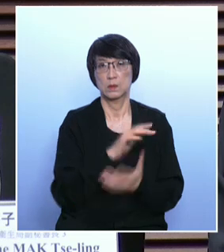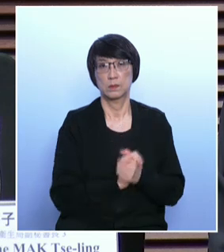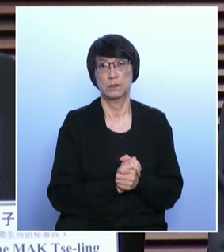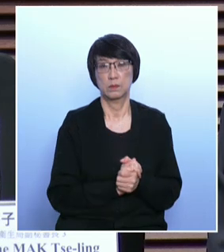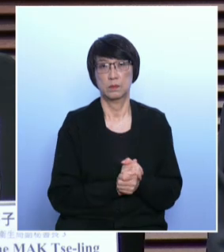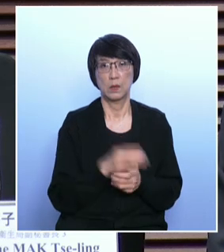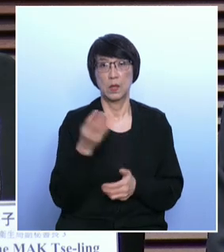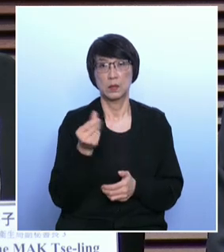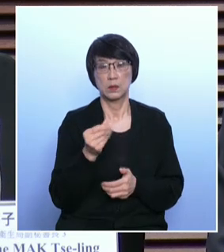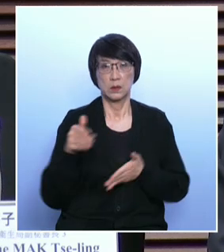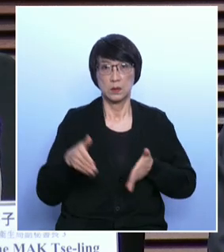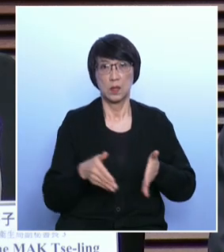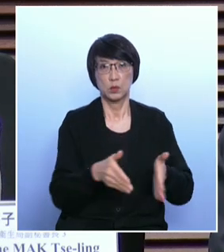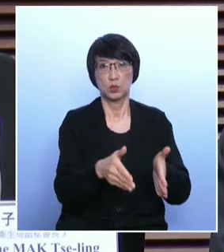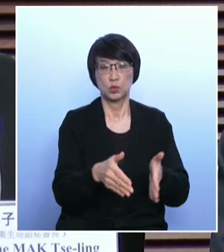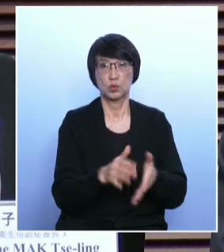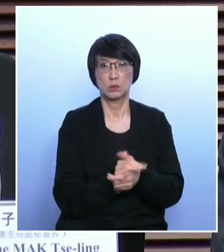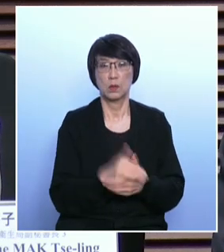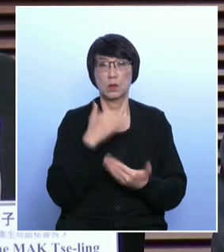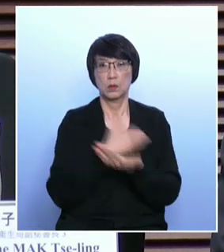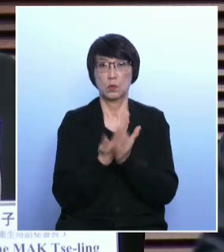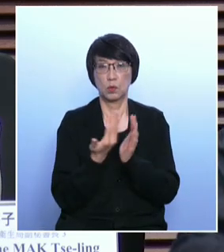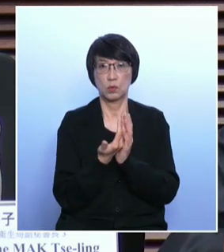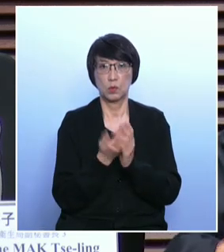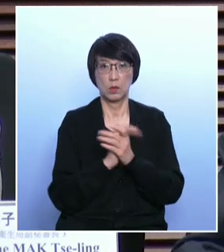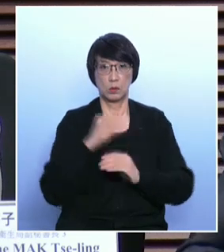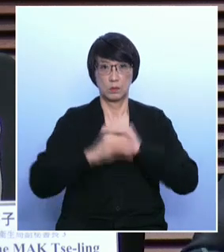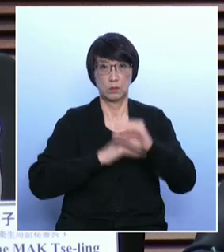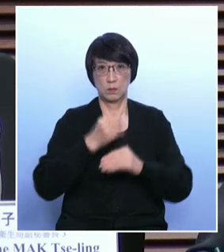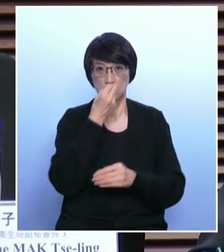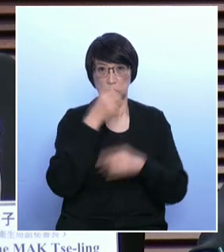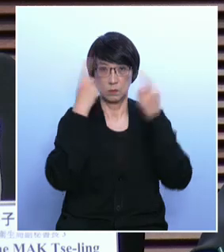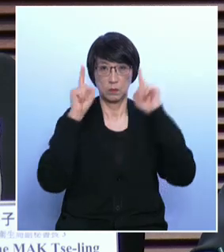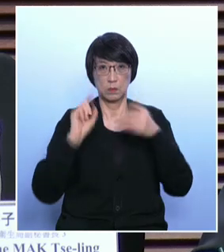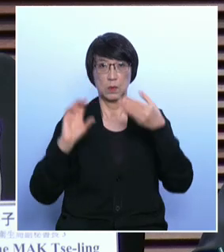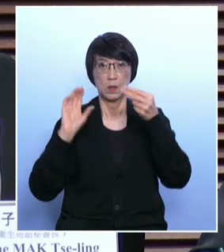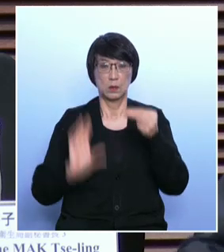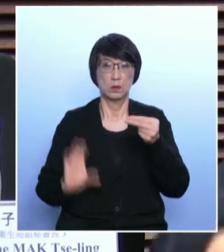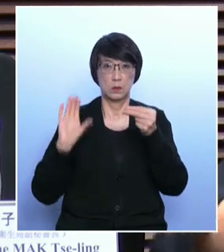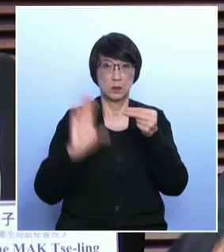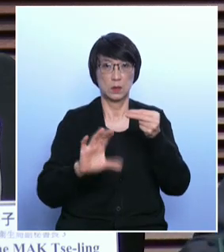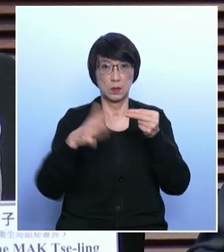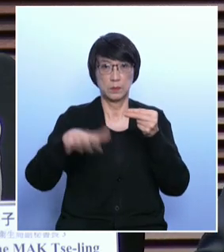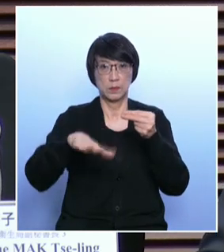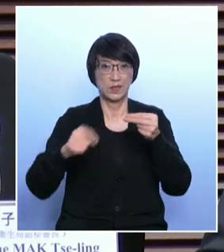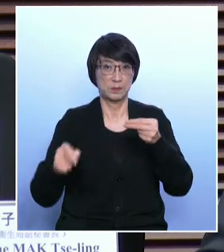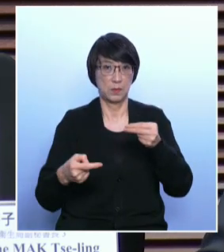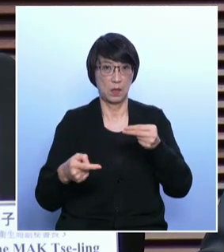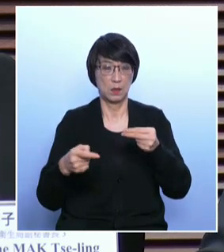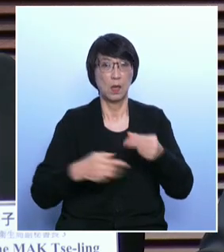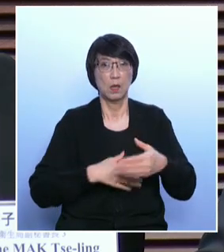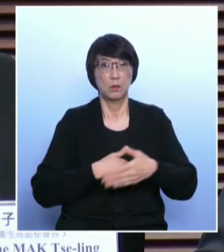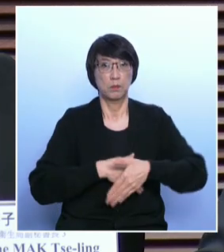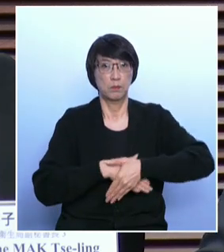the past 4 years, on Sasson Road, Hong Kong U has paid around